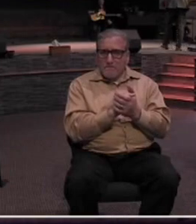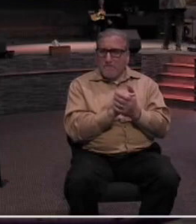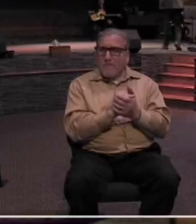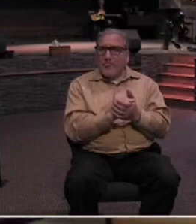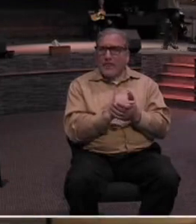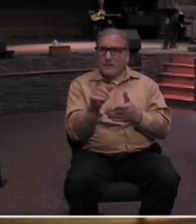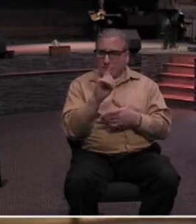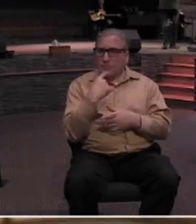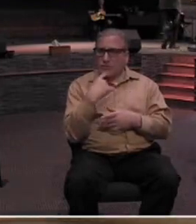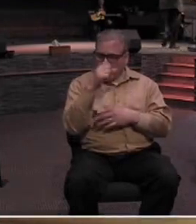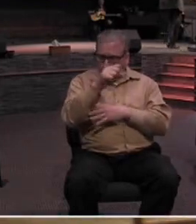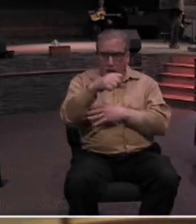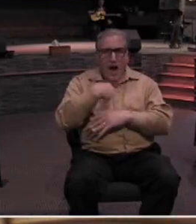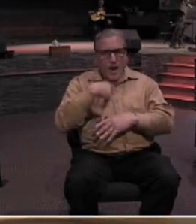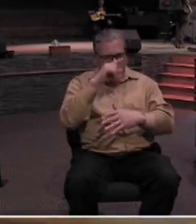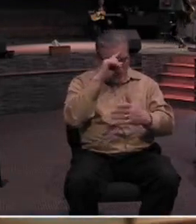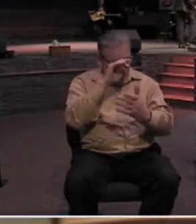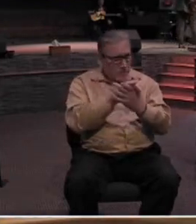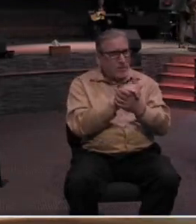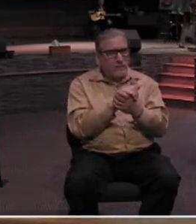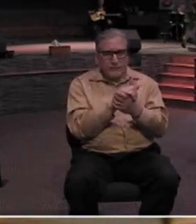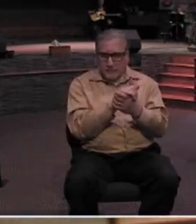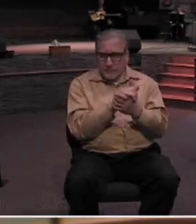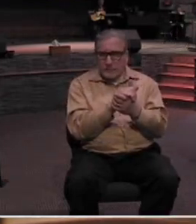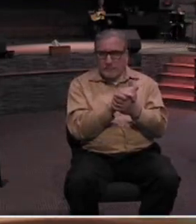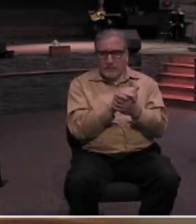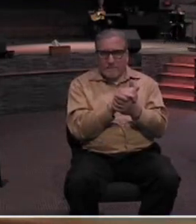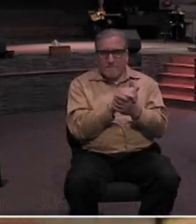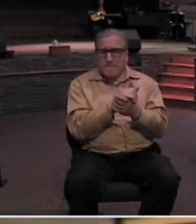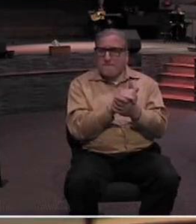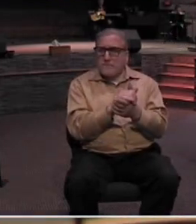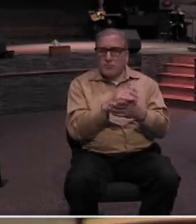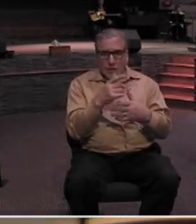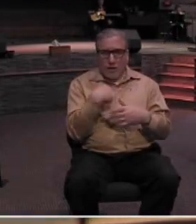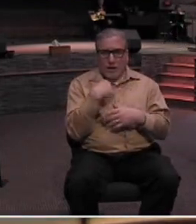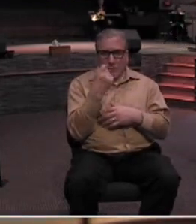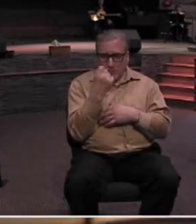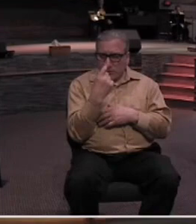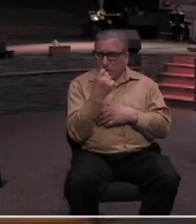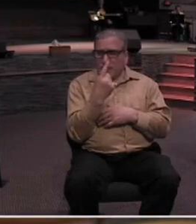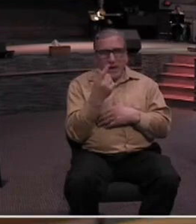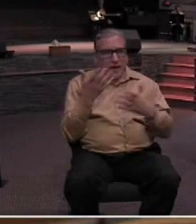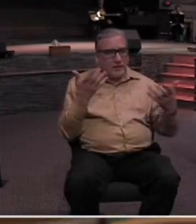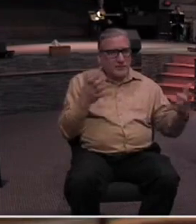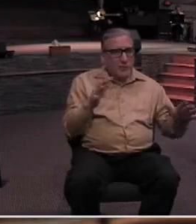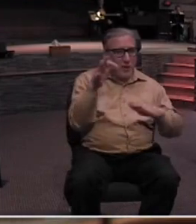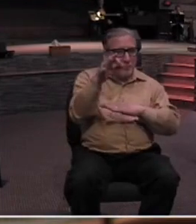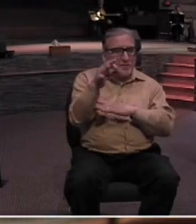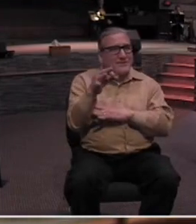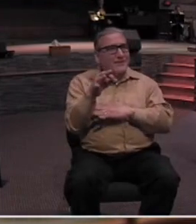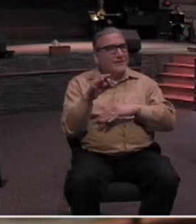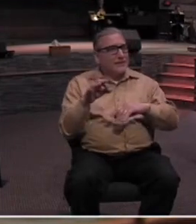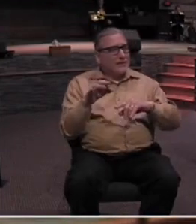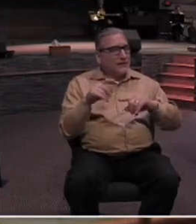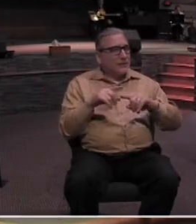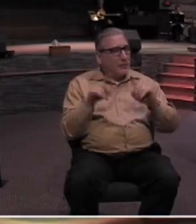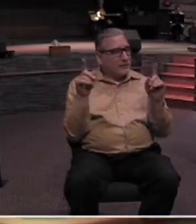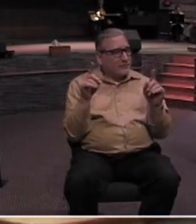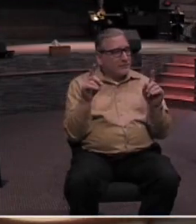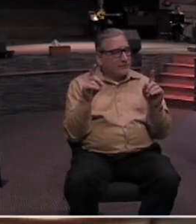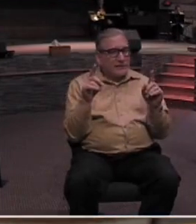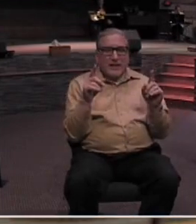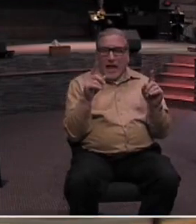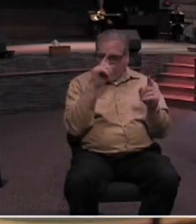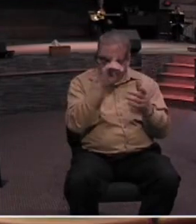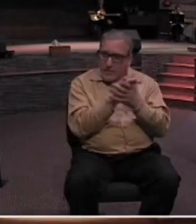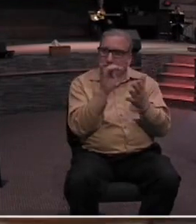Somebody say, yeah, preacher, I believe it so much, I don't think you need to preach. I understand, me neither. I didn't want to preach. Praise God. But I